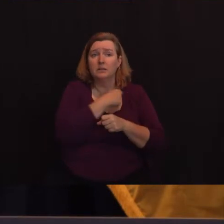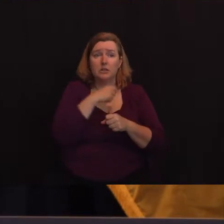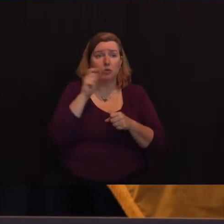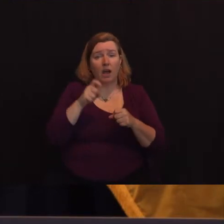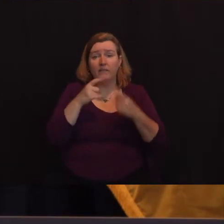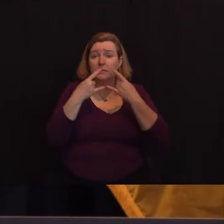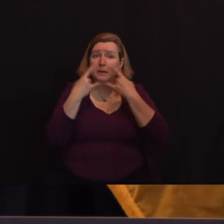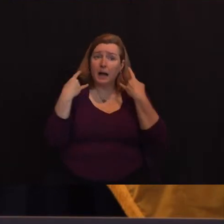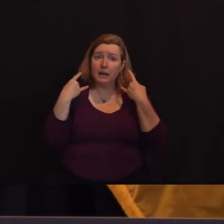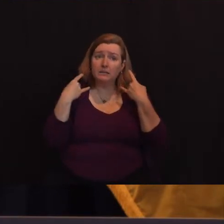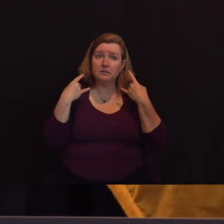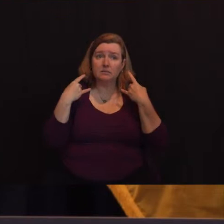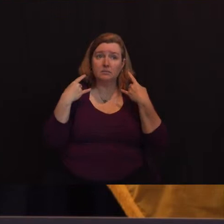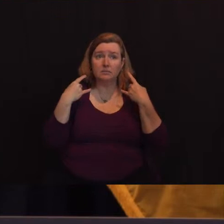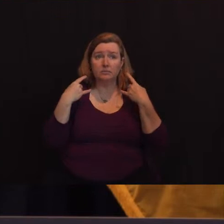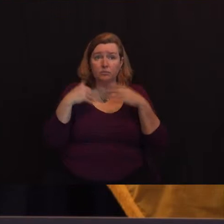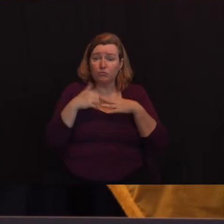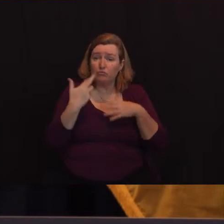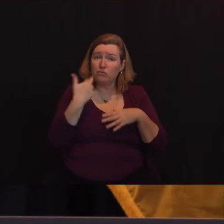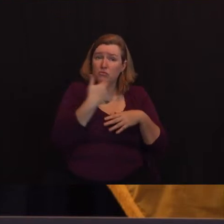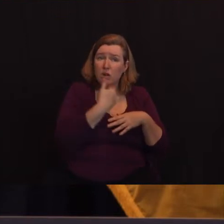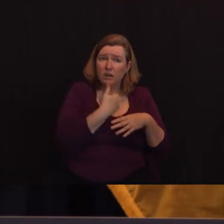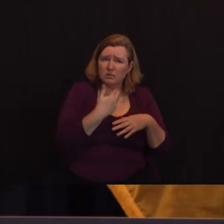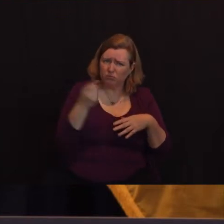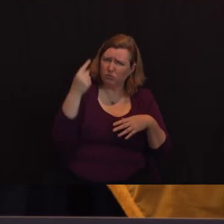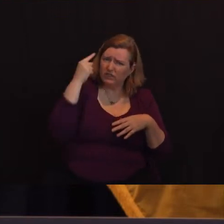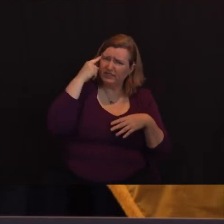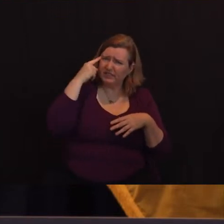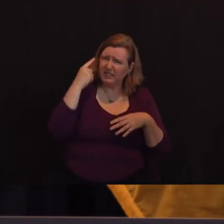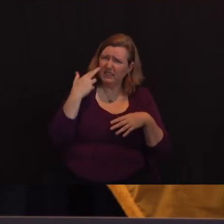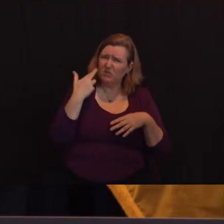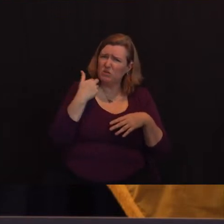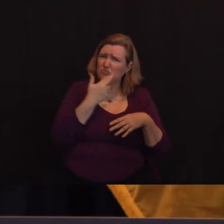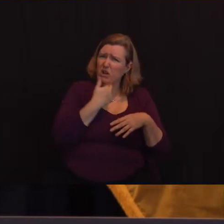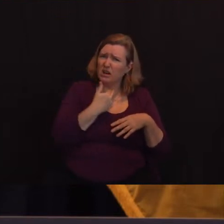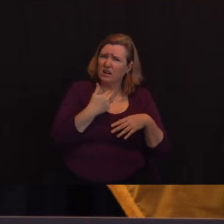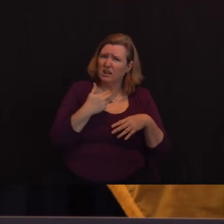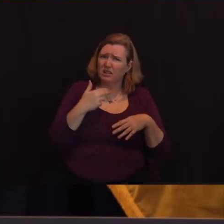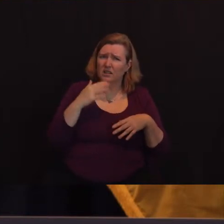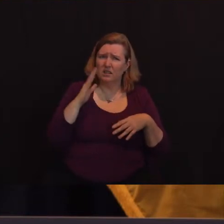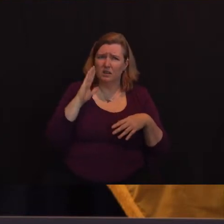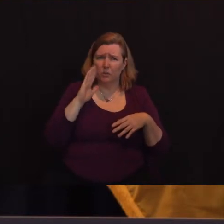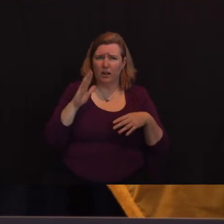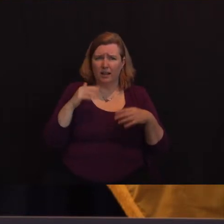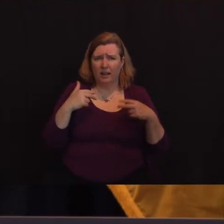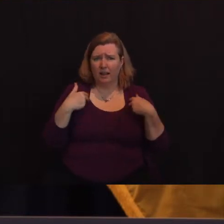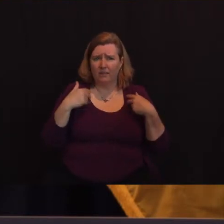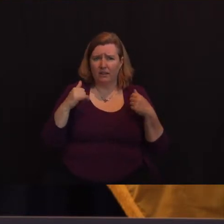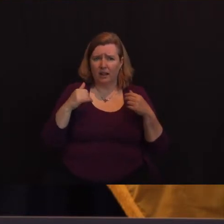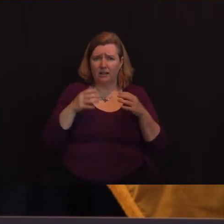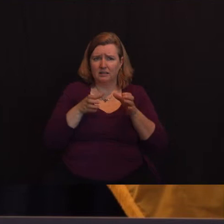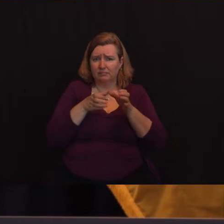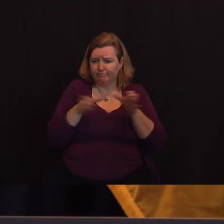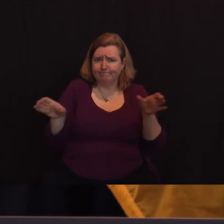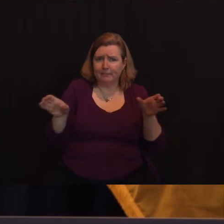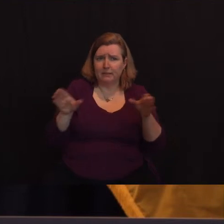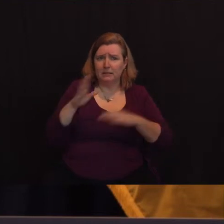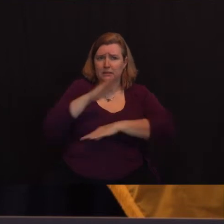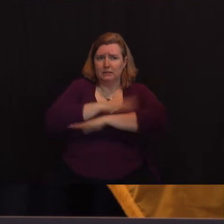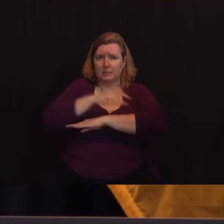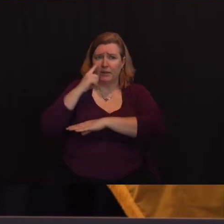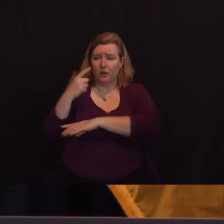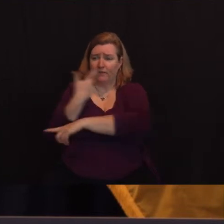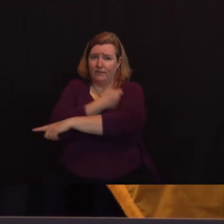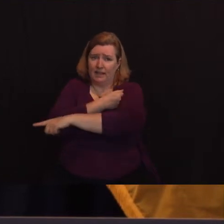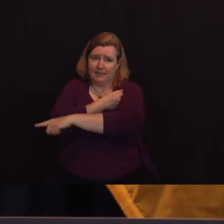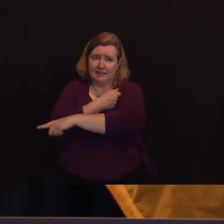dining. Are you concerned that some restaurants will effectively set up vaccinated and not vaccinated sections to get more business, and do you